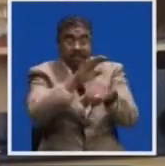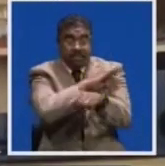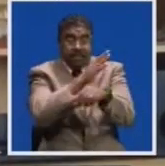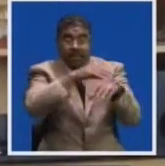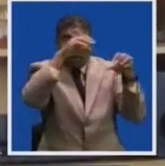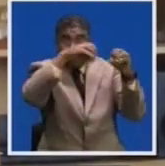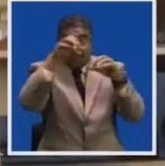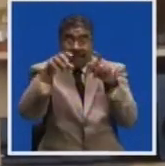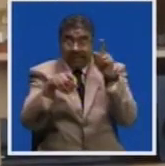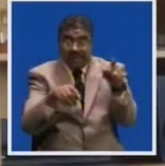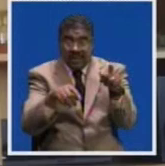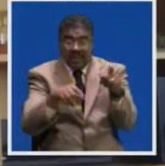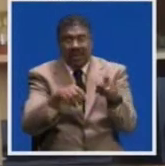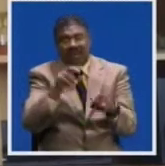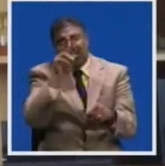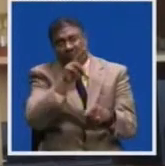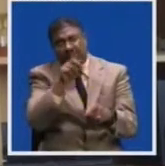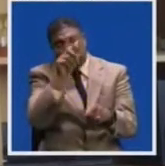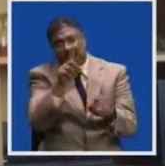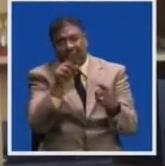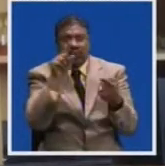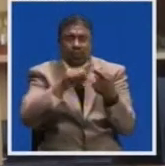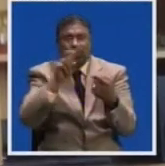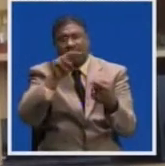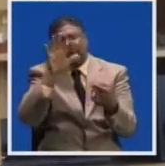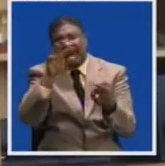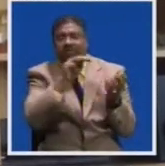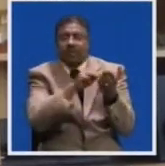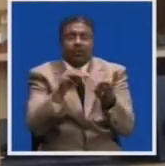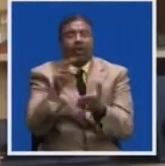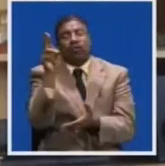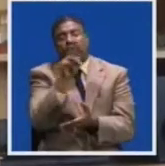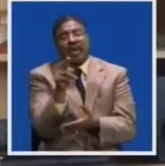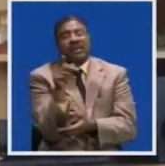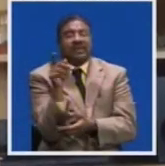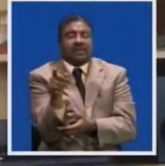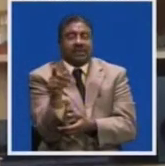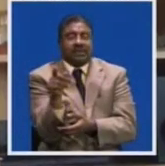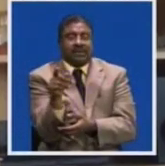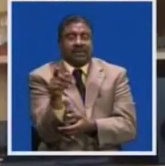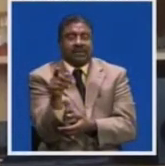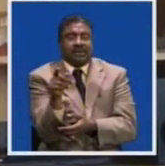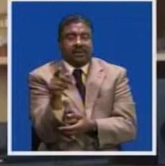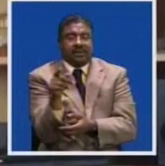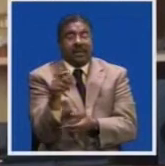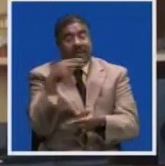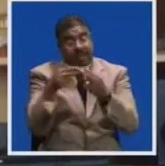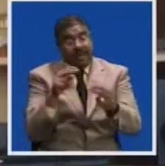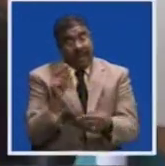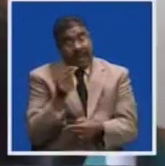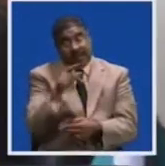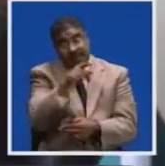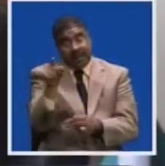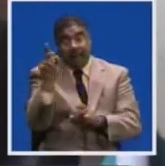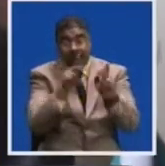to $20.5 million. And obviously our consumers are paying below the price